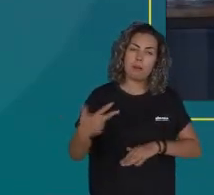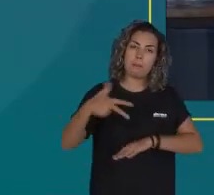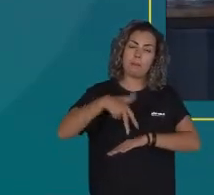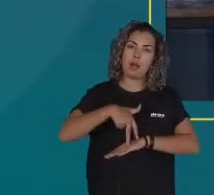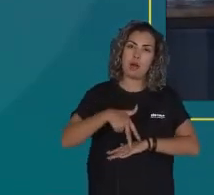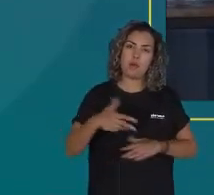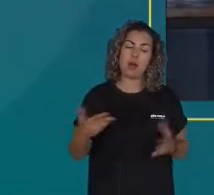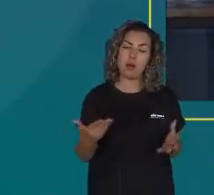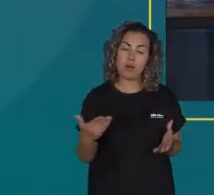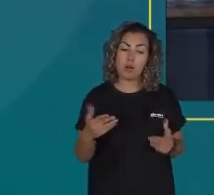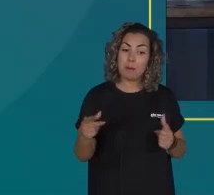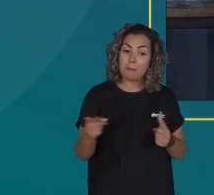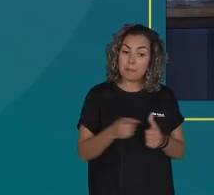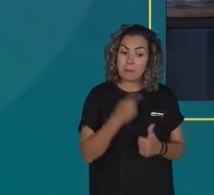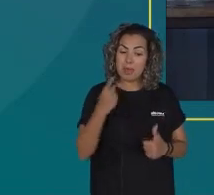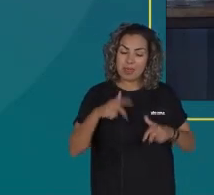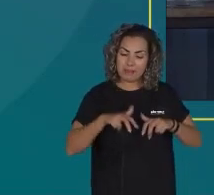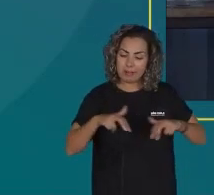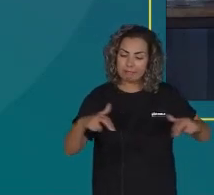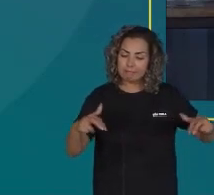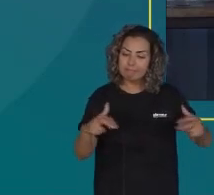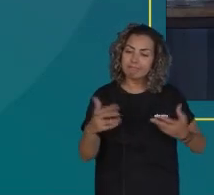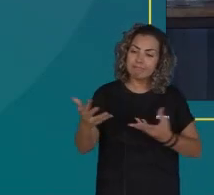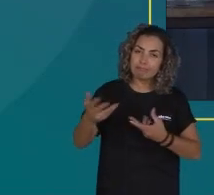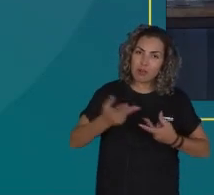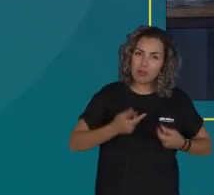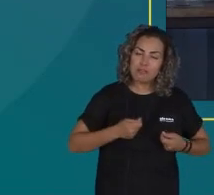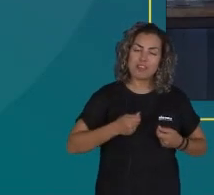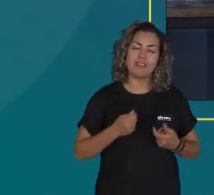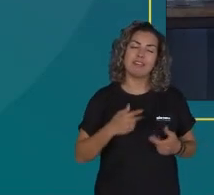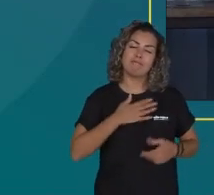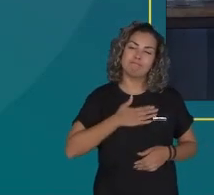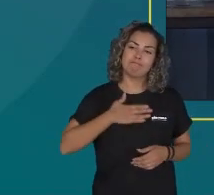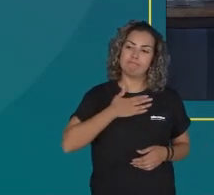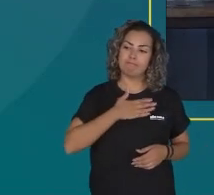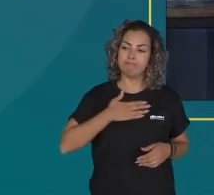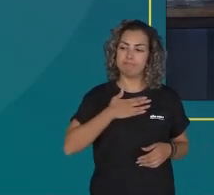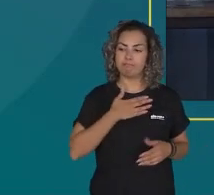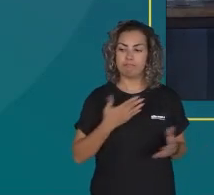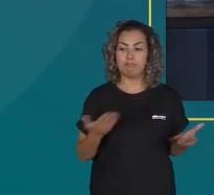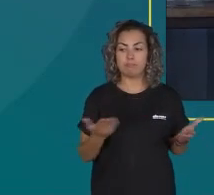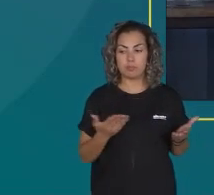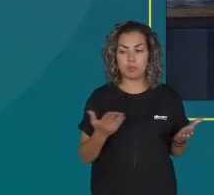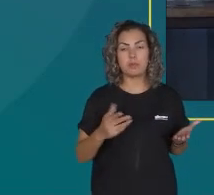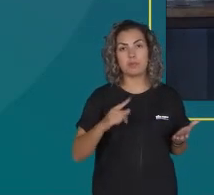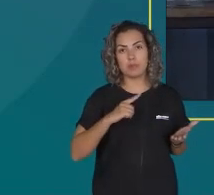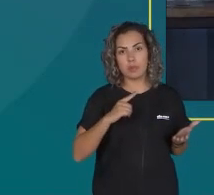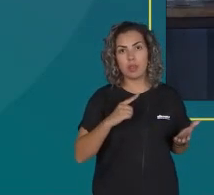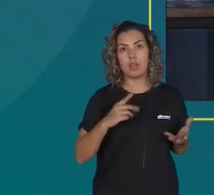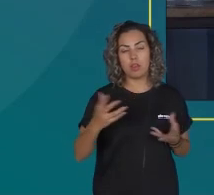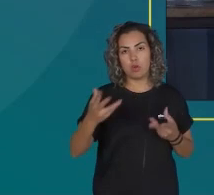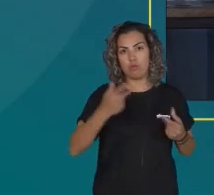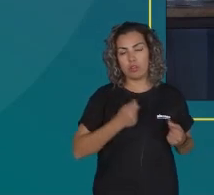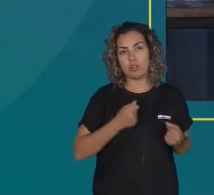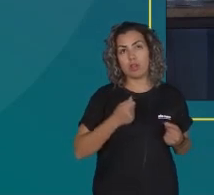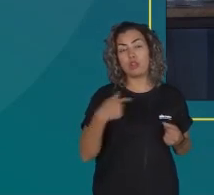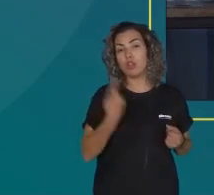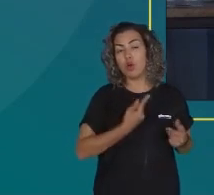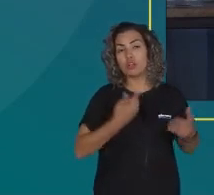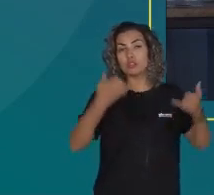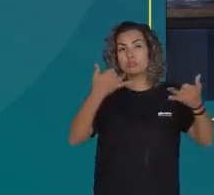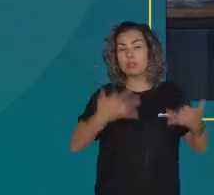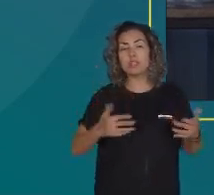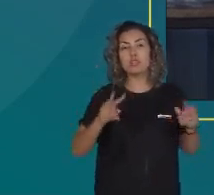We are very honored to have a lineup of esteemed speakers for our first panel. They're going to share their city successes,